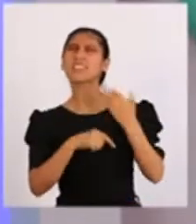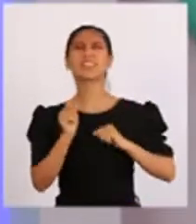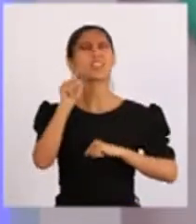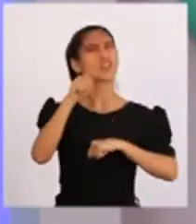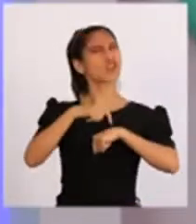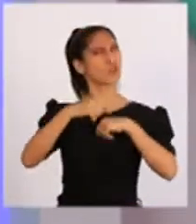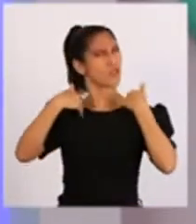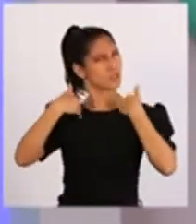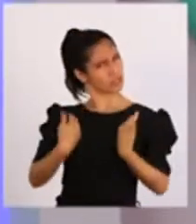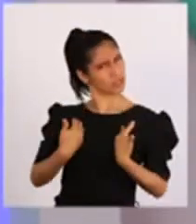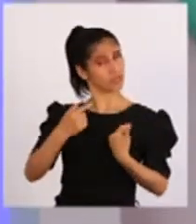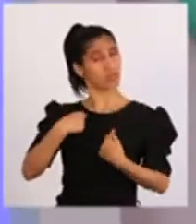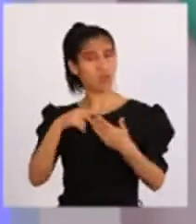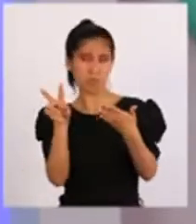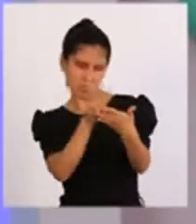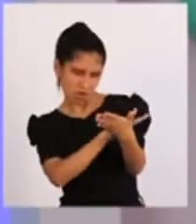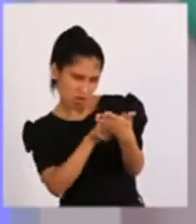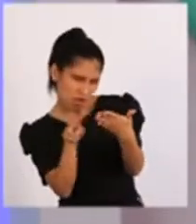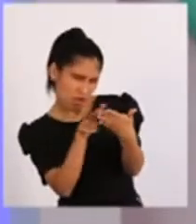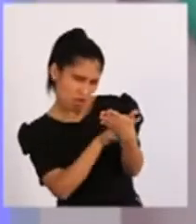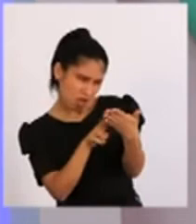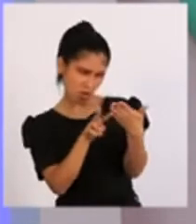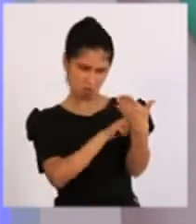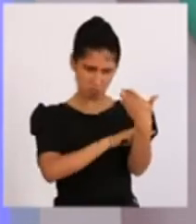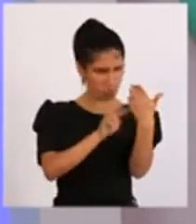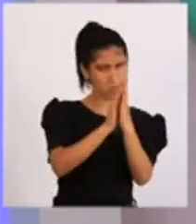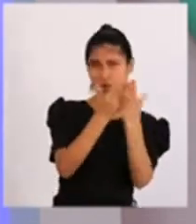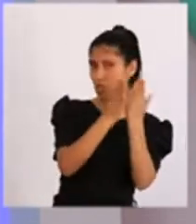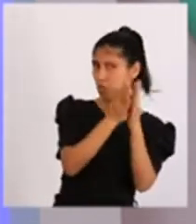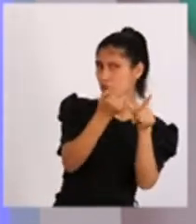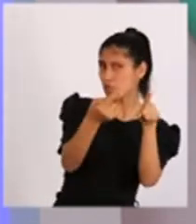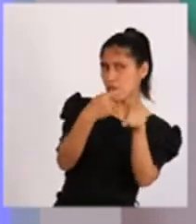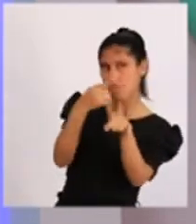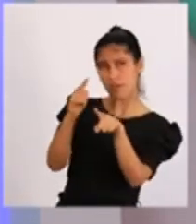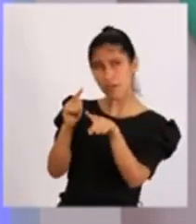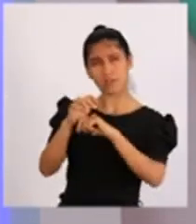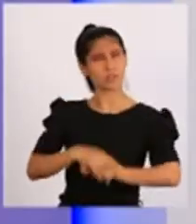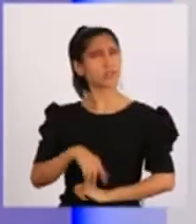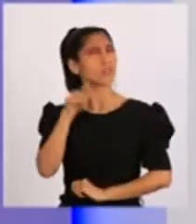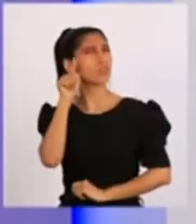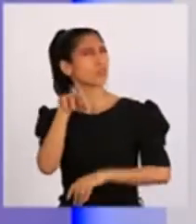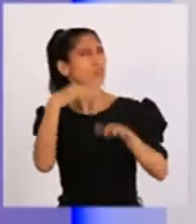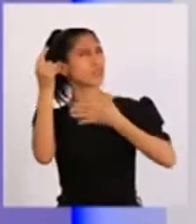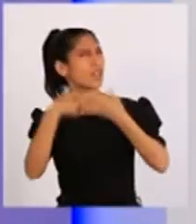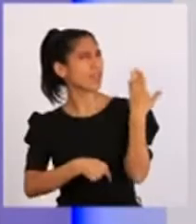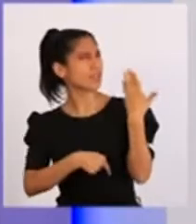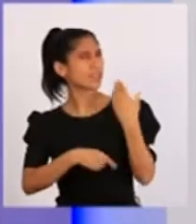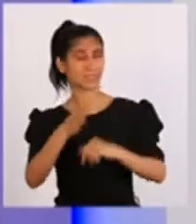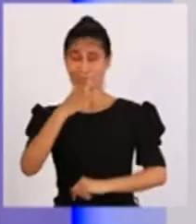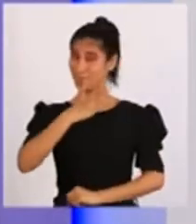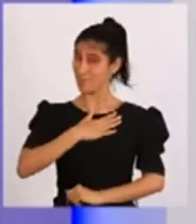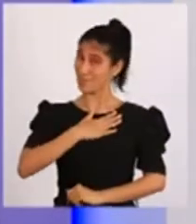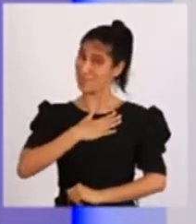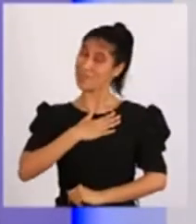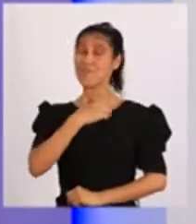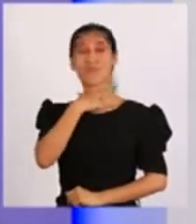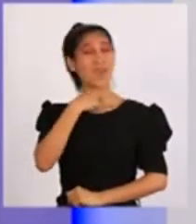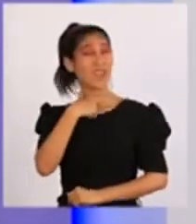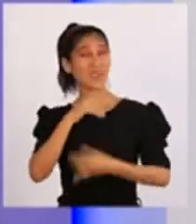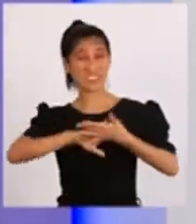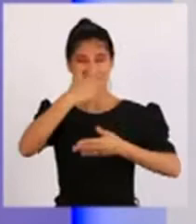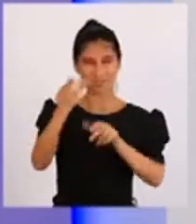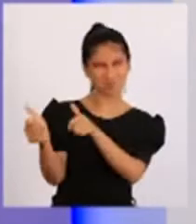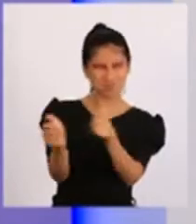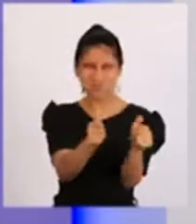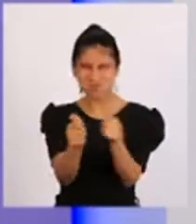like reading books and magazines. What do you do in your free time, Mario? Well, I like playing video